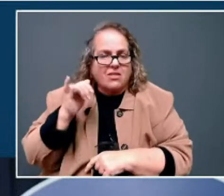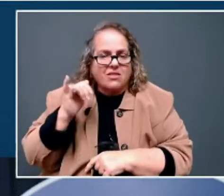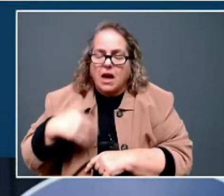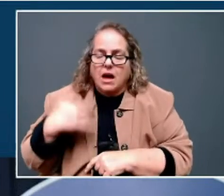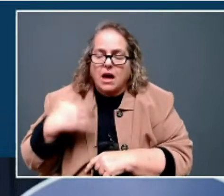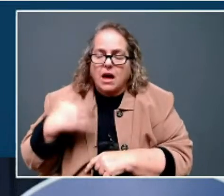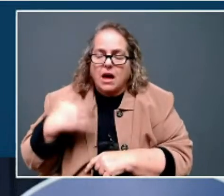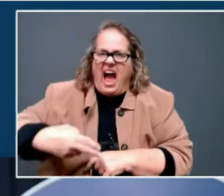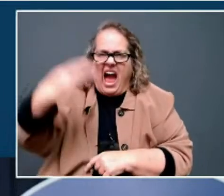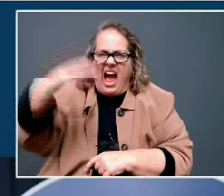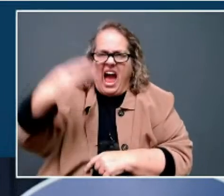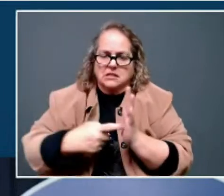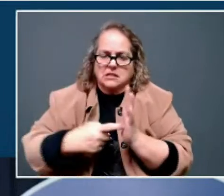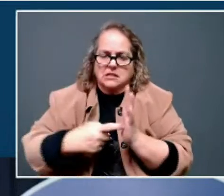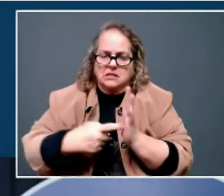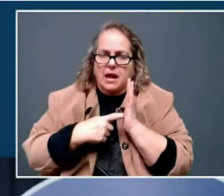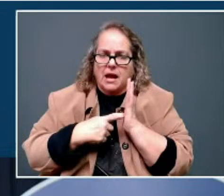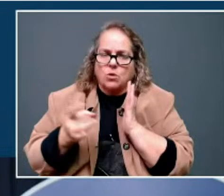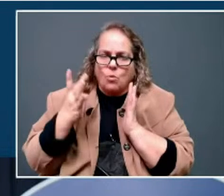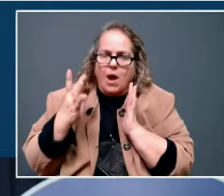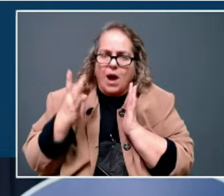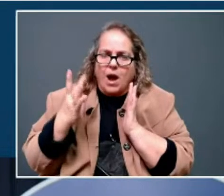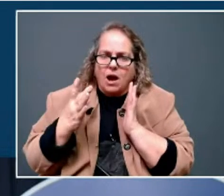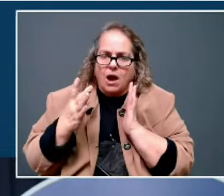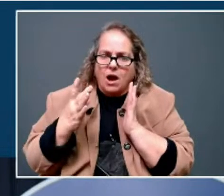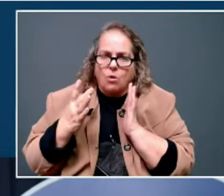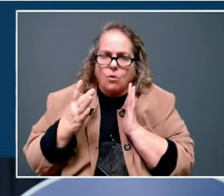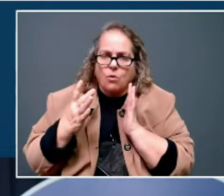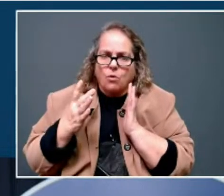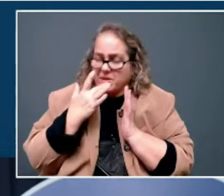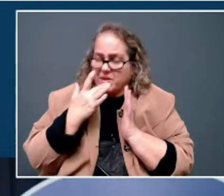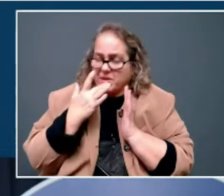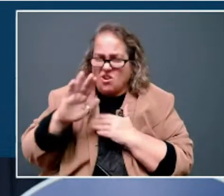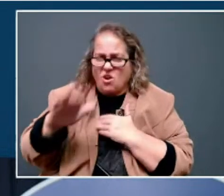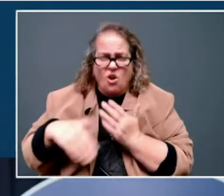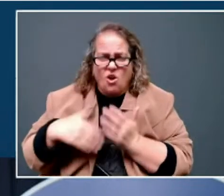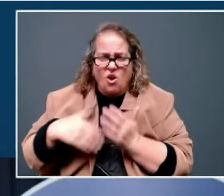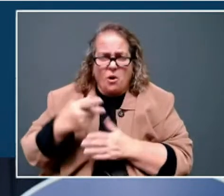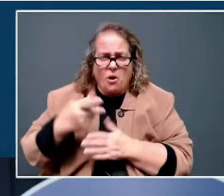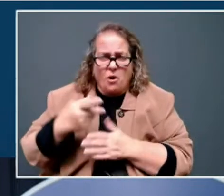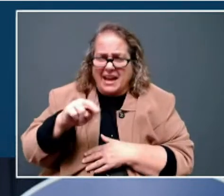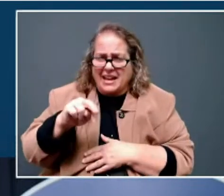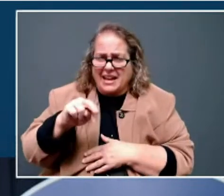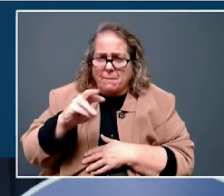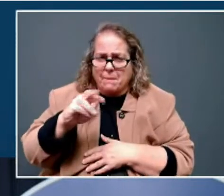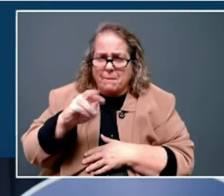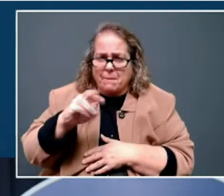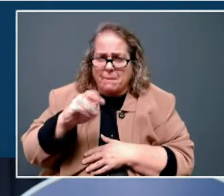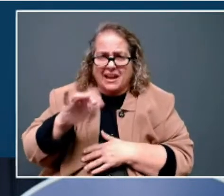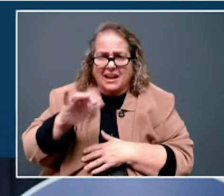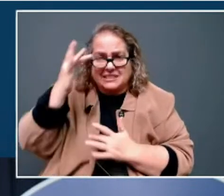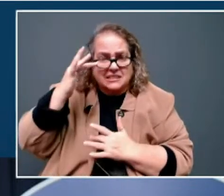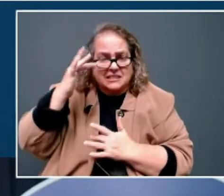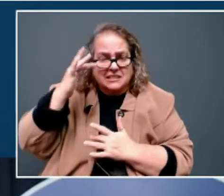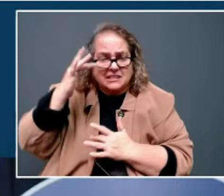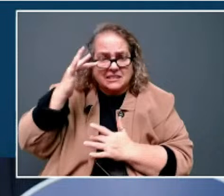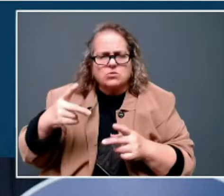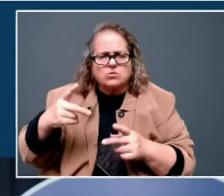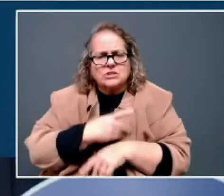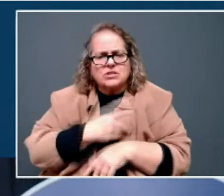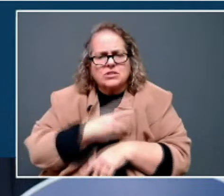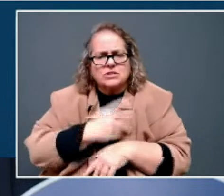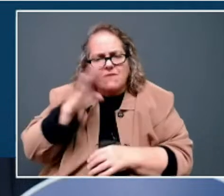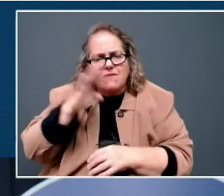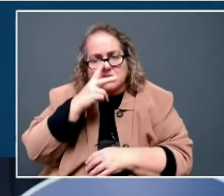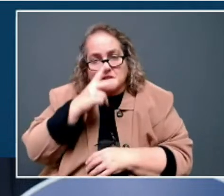ever seen before, and that's saying a lot because this whole pandemic is unlike anything any of us have seen before. If